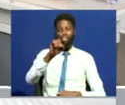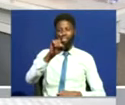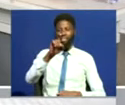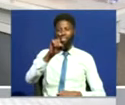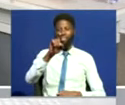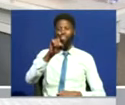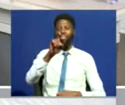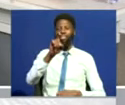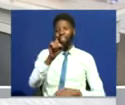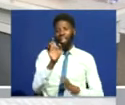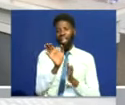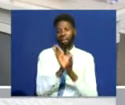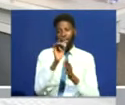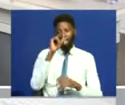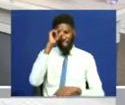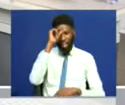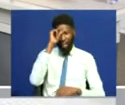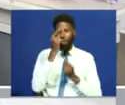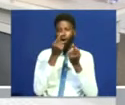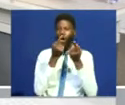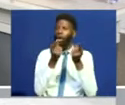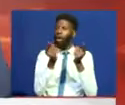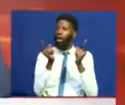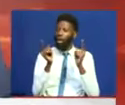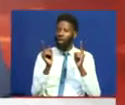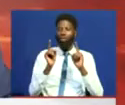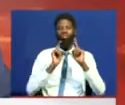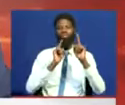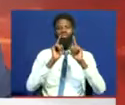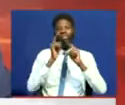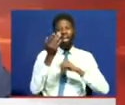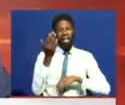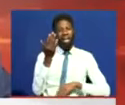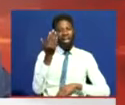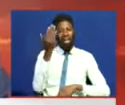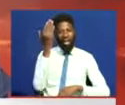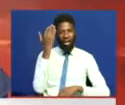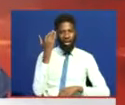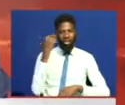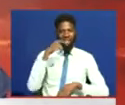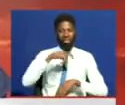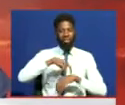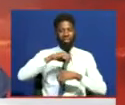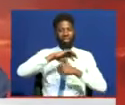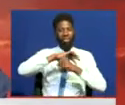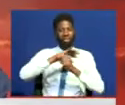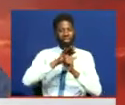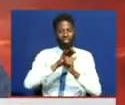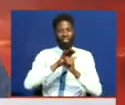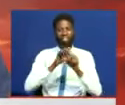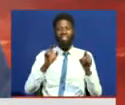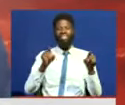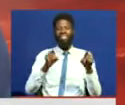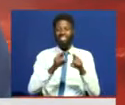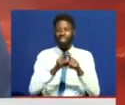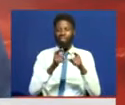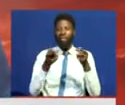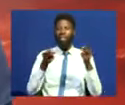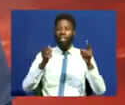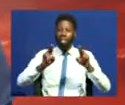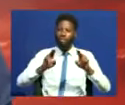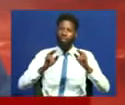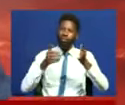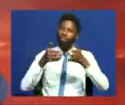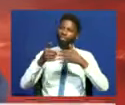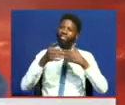every other minister, mm. talking about it. When it was COVID, mm-hmm. the same thing happened. When it was whatever